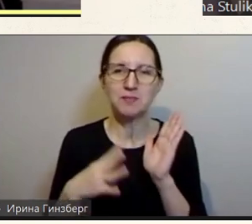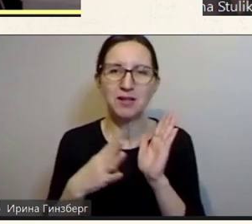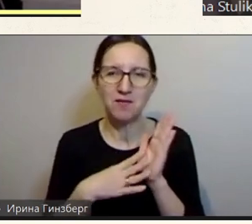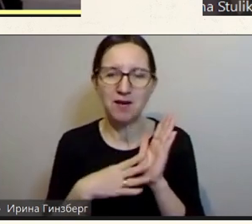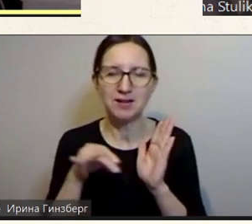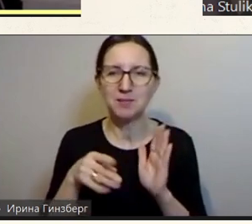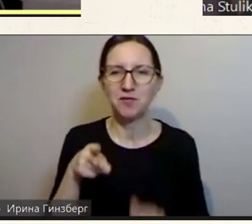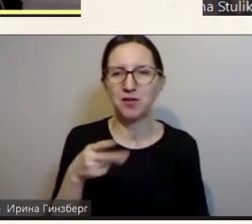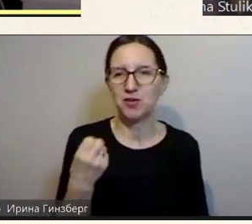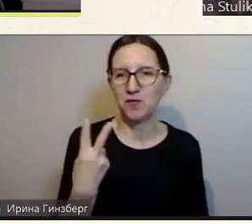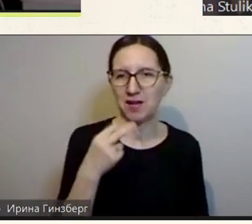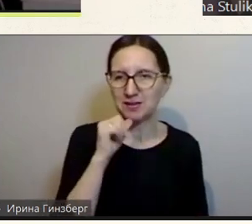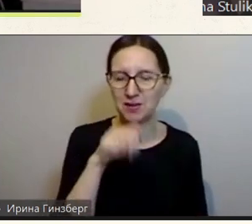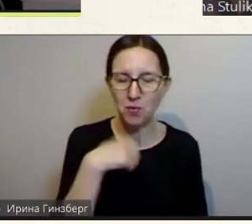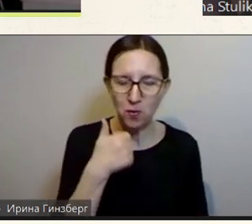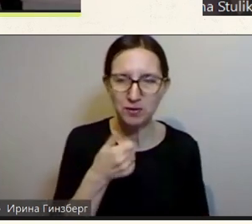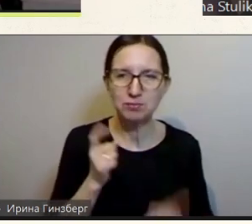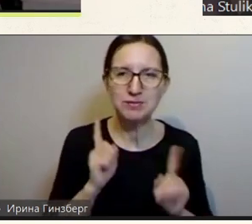between